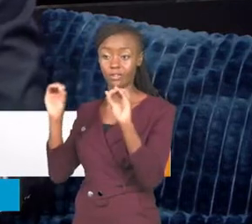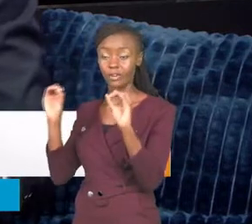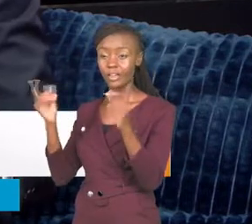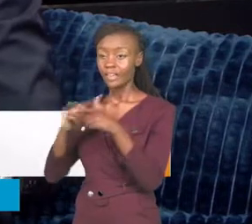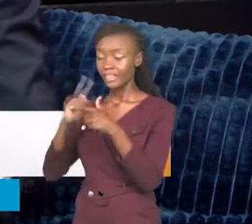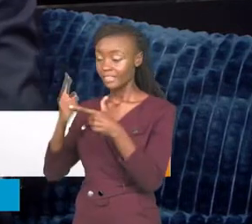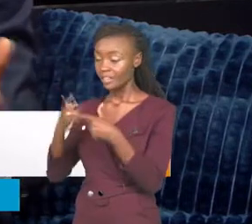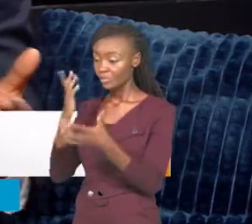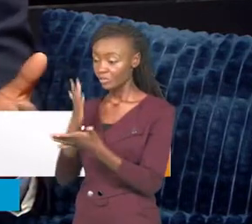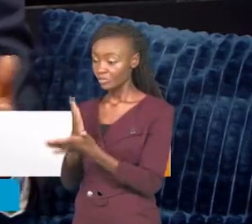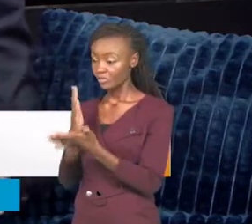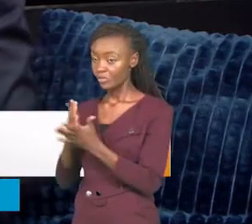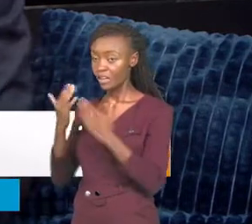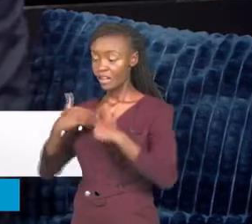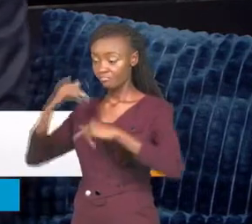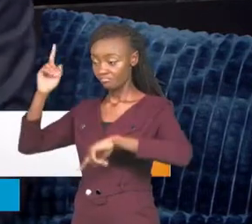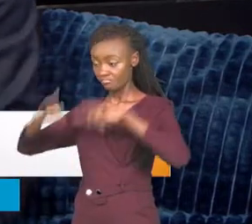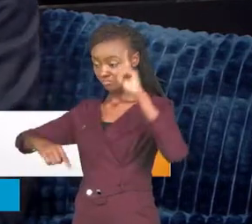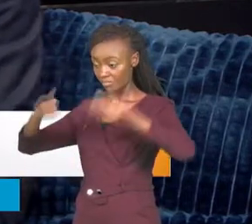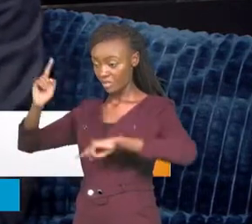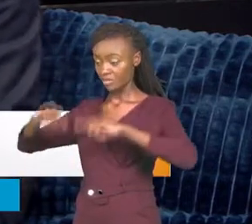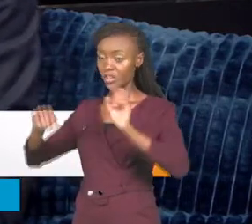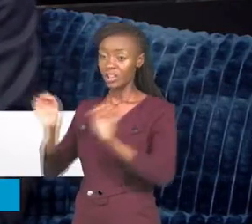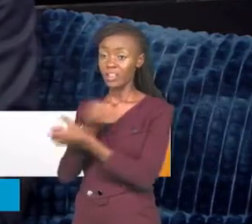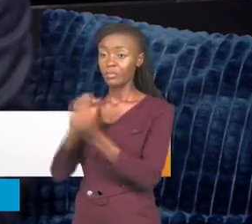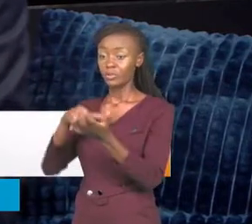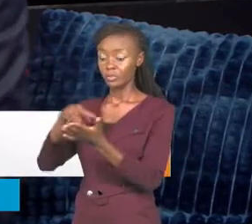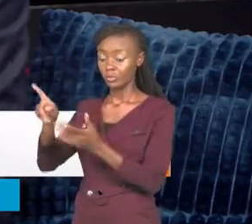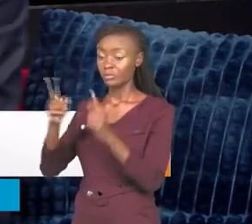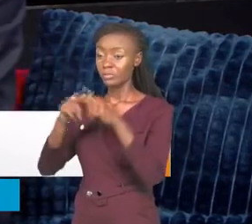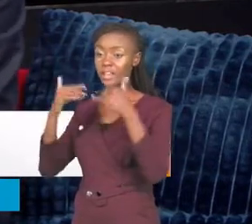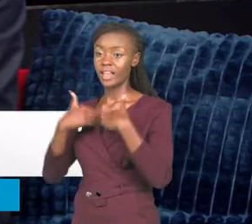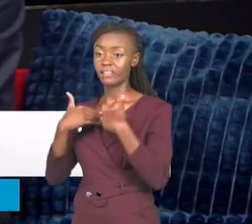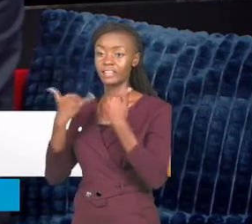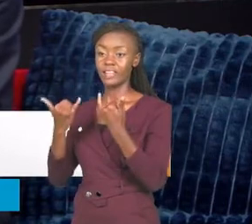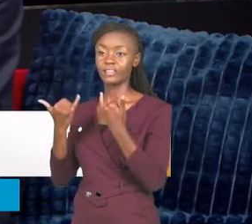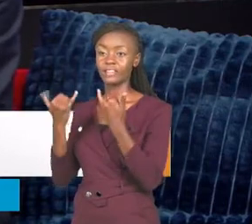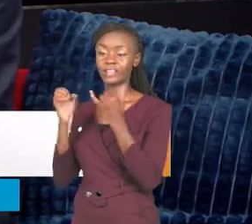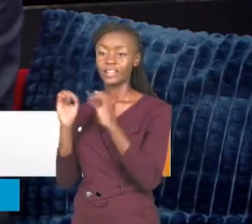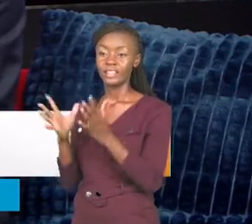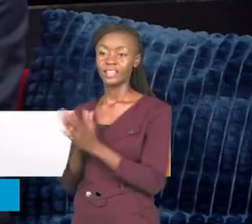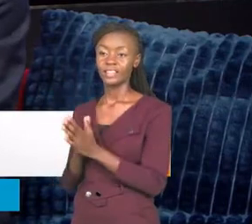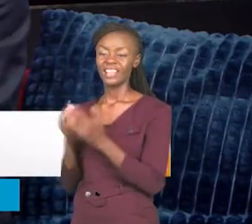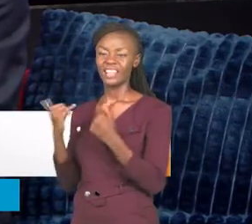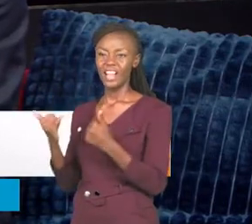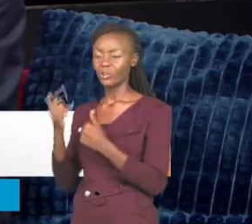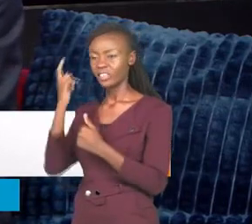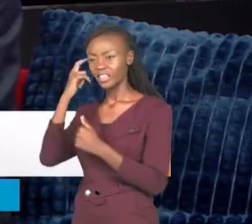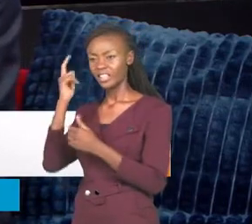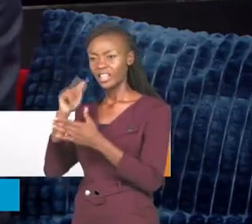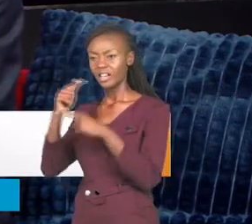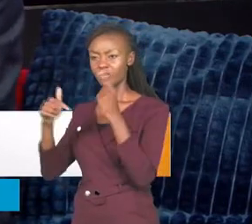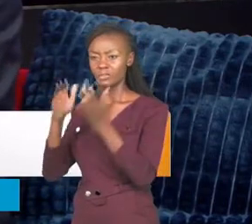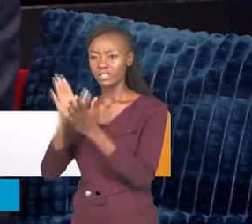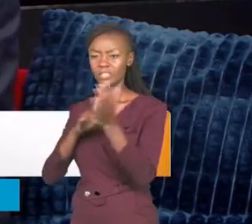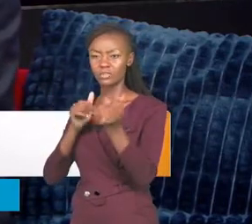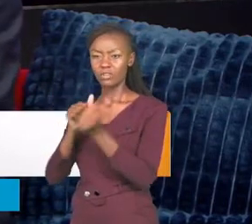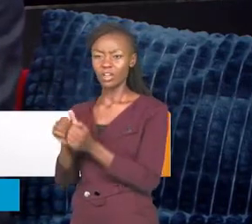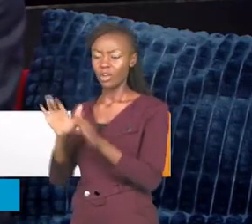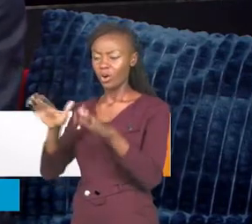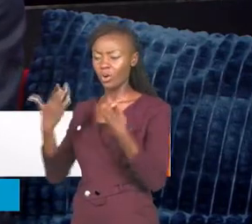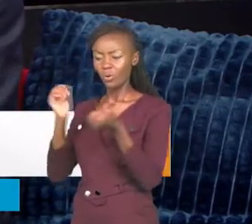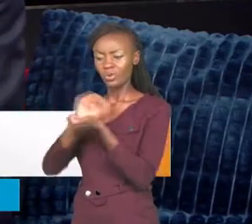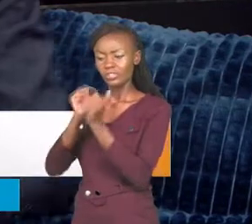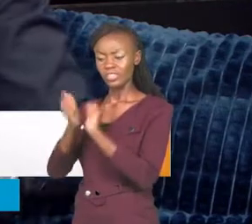point, yes, it's regulated, guys want to cross, but right now, nothing is there. Is it vandalism? Is it now change of